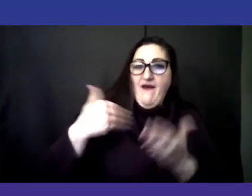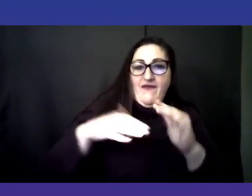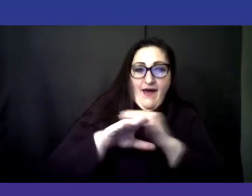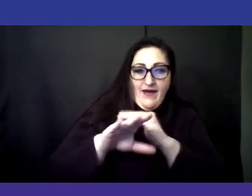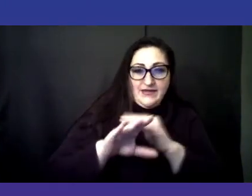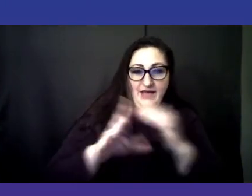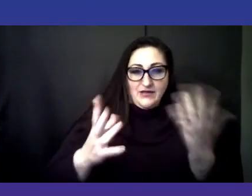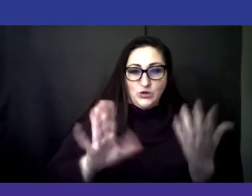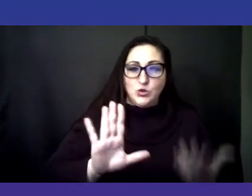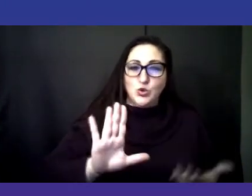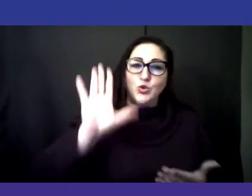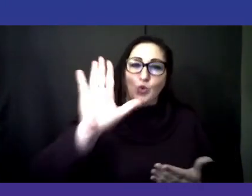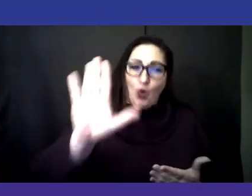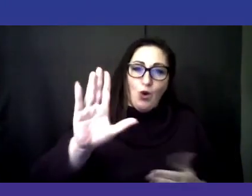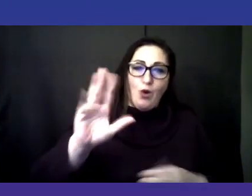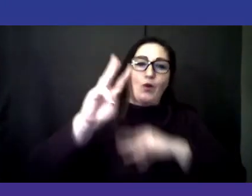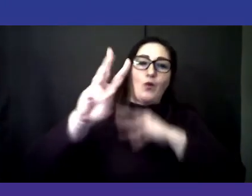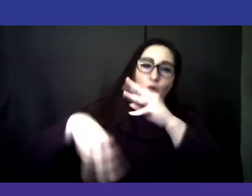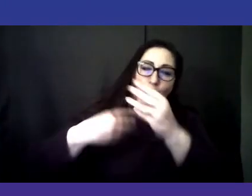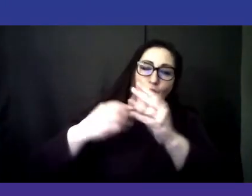your world as well, and